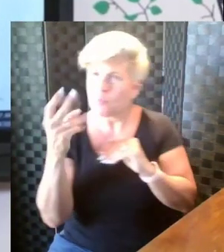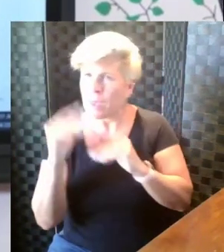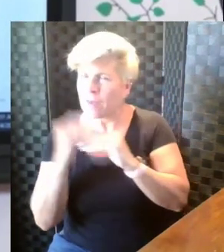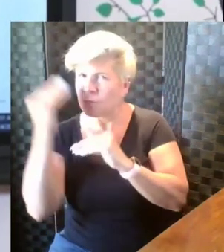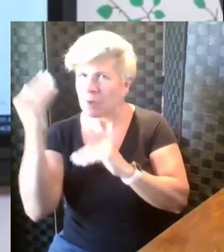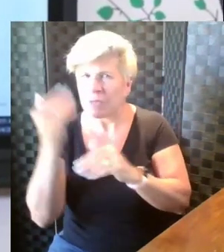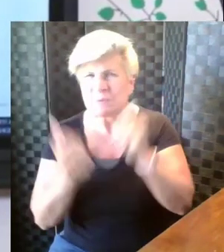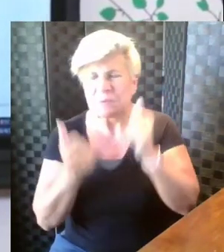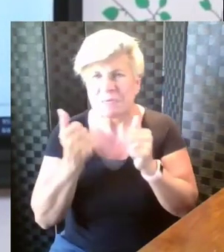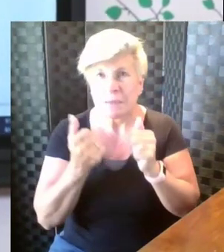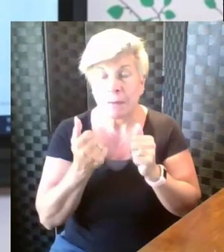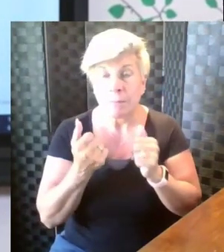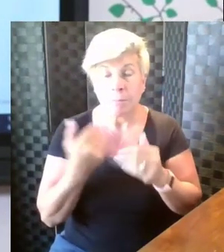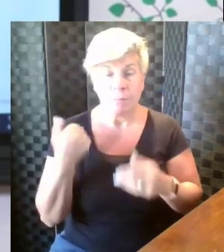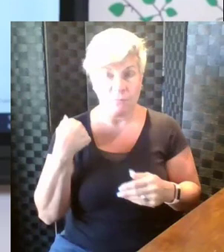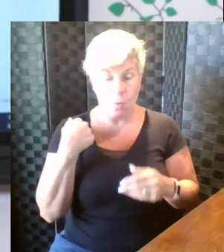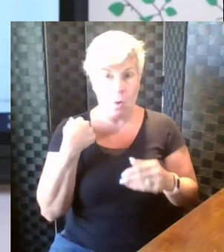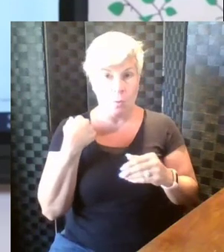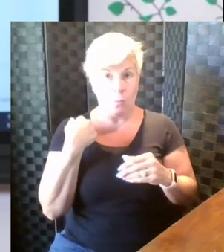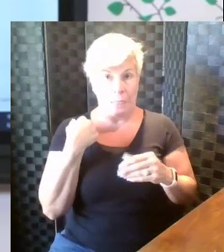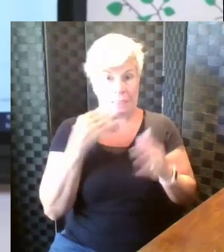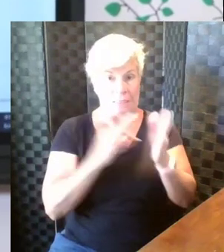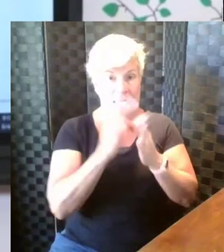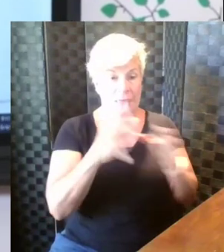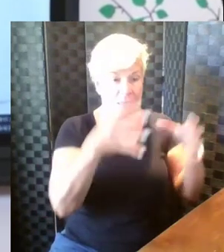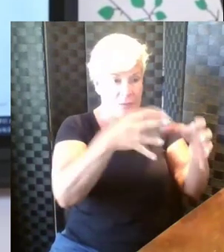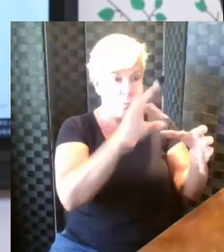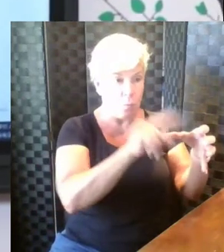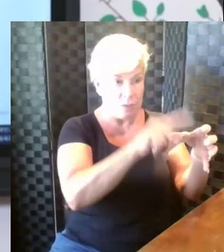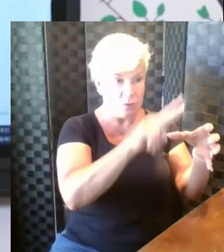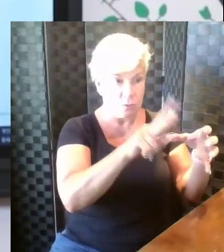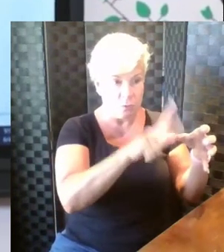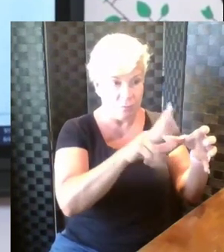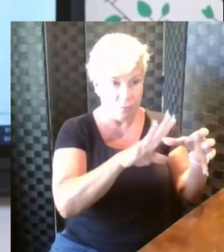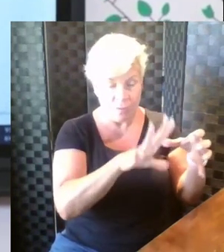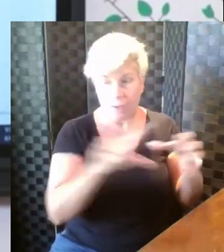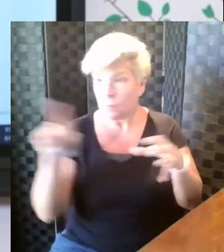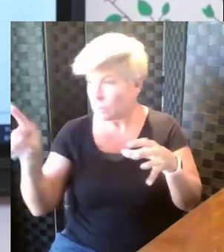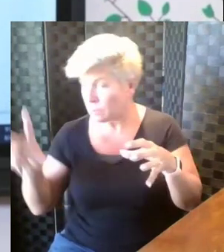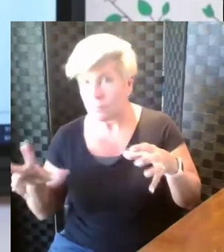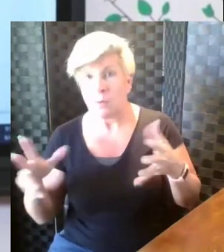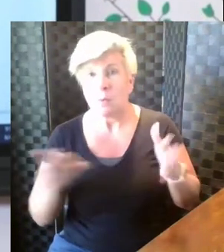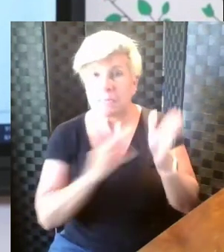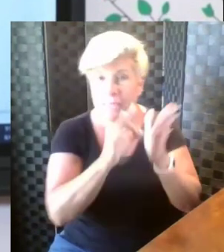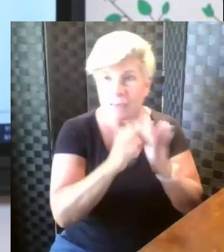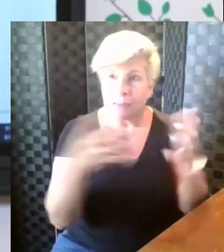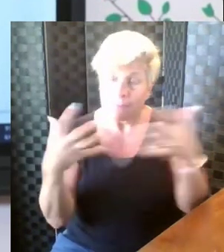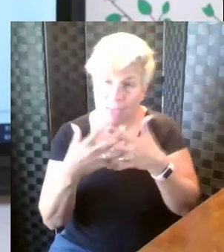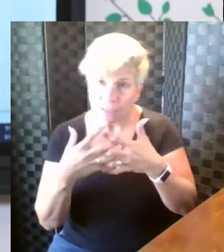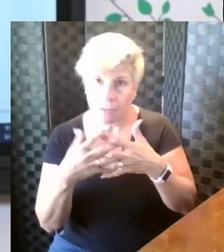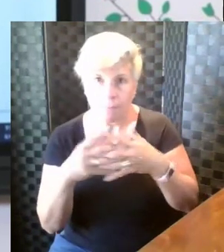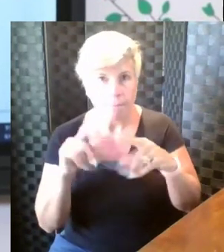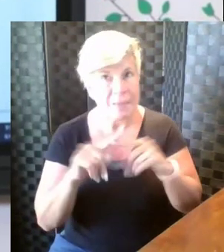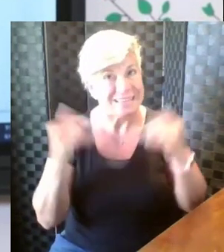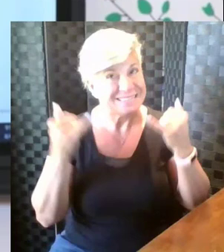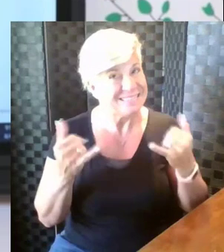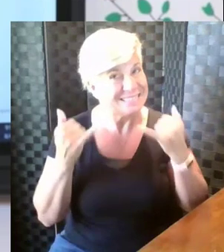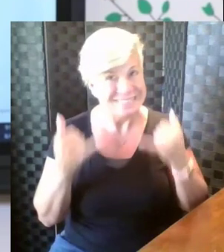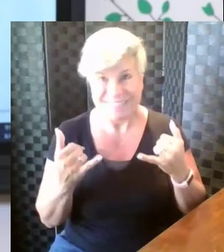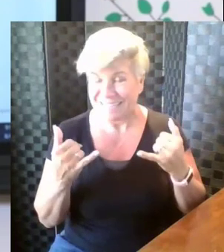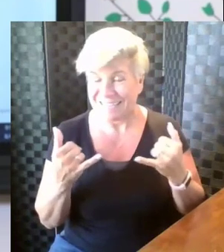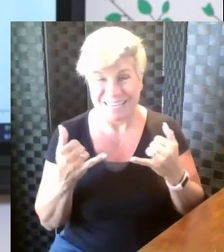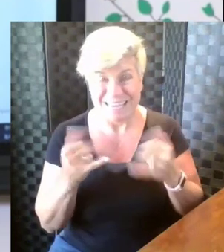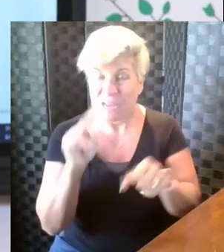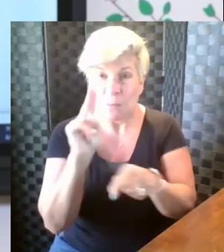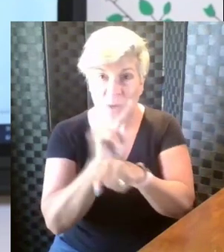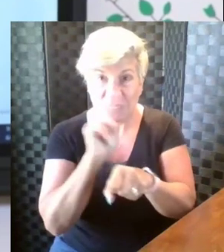time we were actually counting the groups and matching the bears. We used those 2 strategies, counting and matching. This time, we're